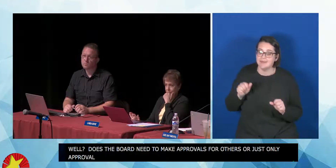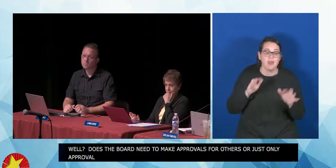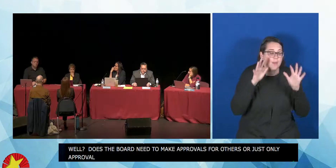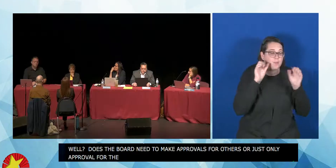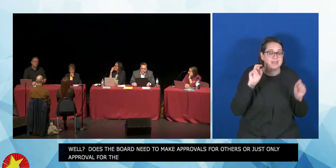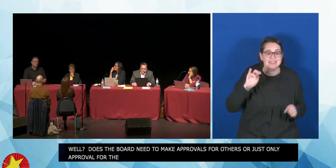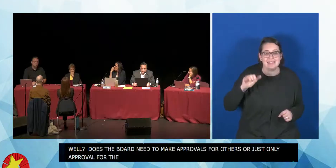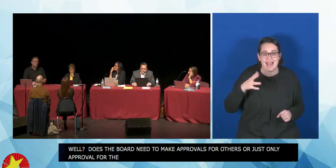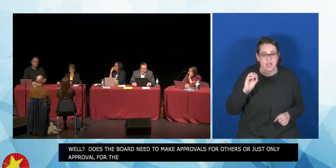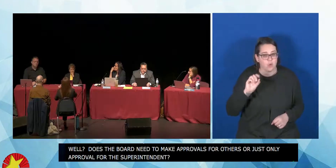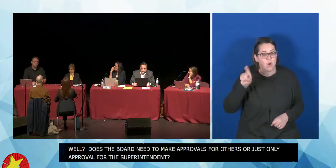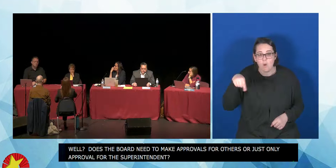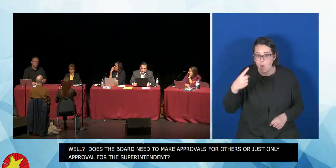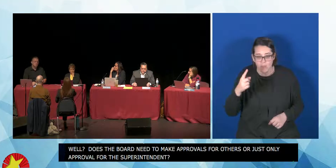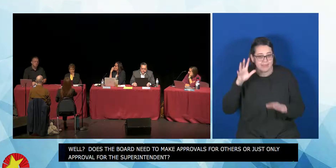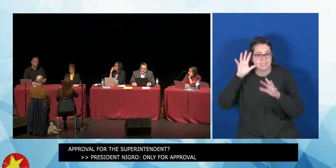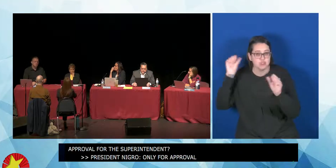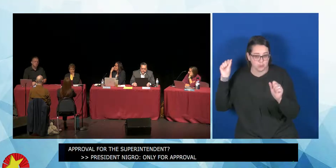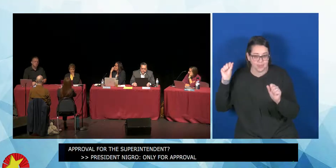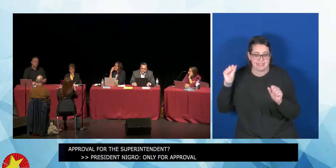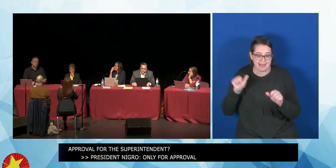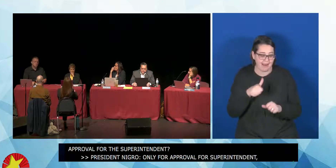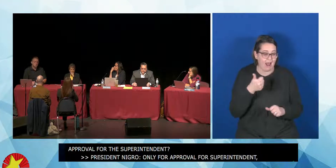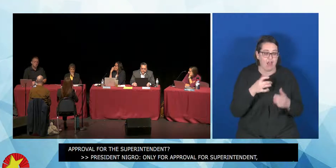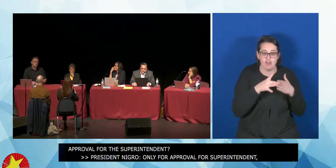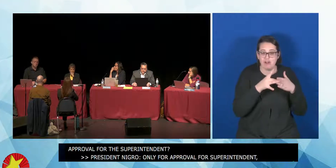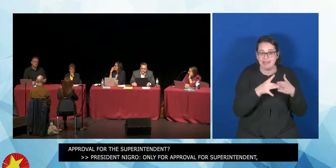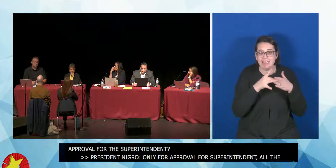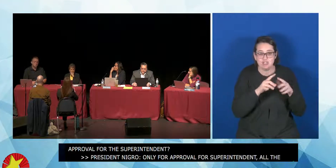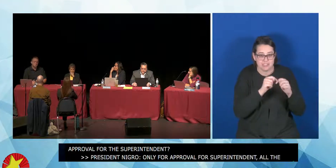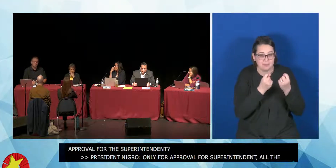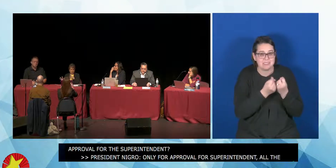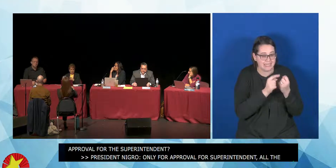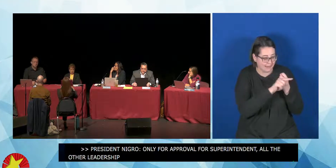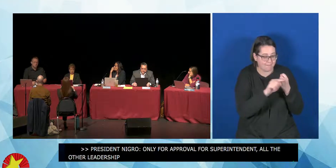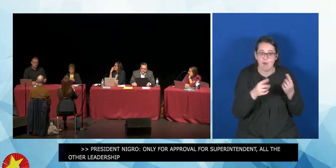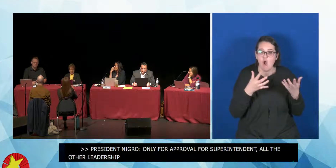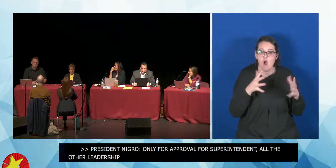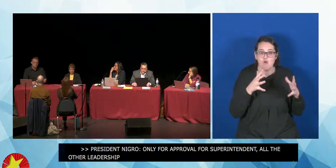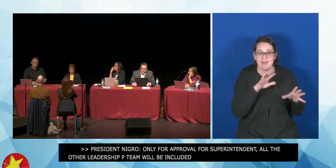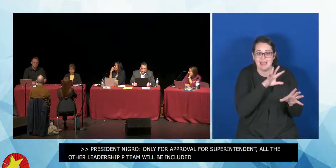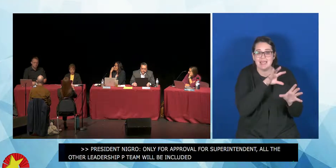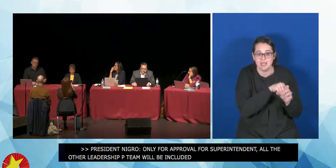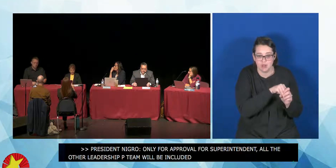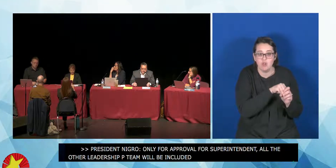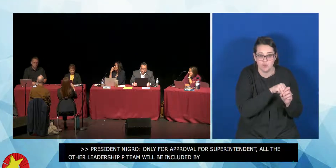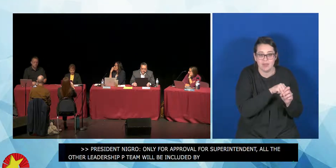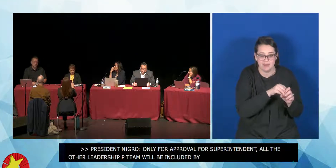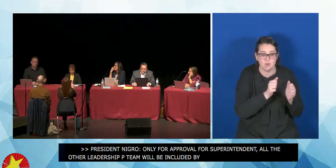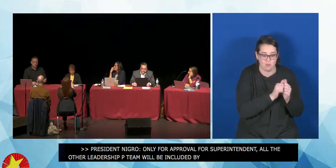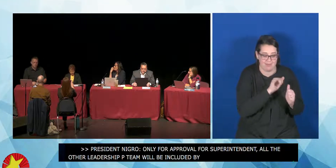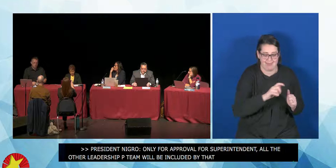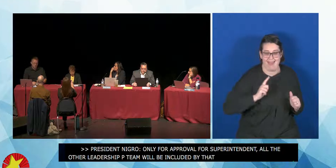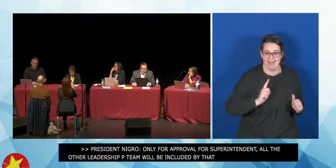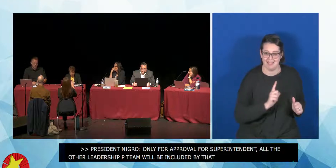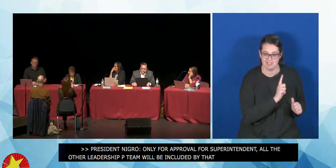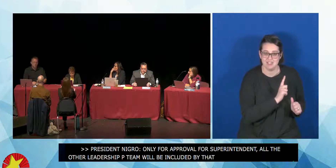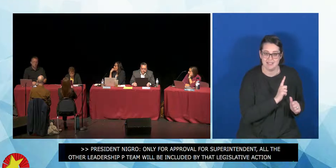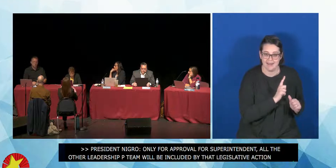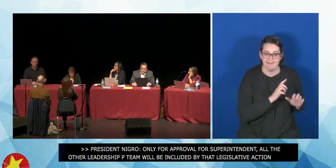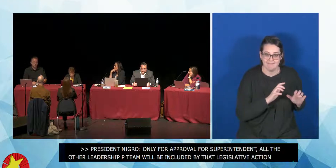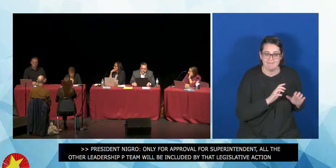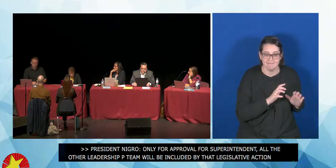for the superintendent. All the other leadership team would be included by that legislative action. So from what HR tells me, the